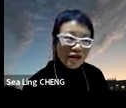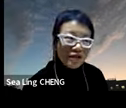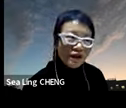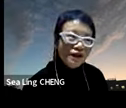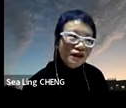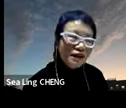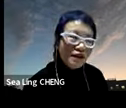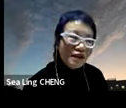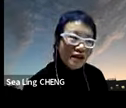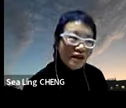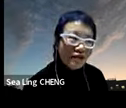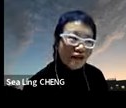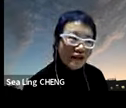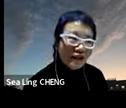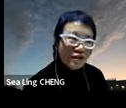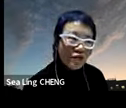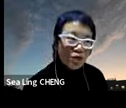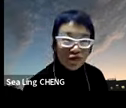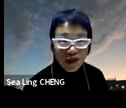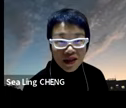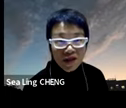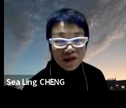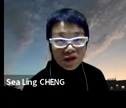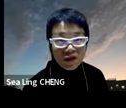middle-aged sex workers in a red light district